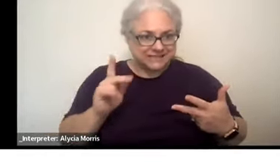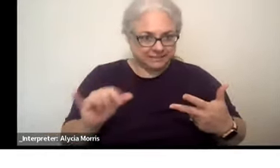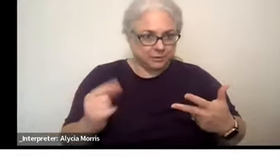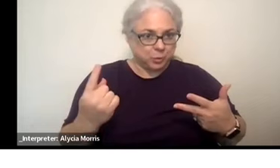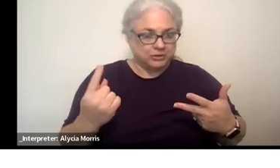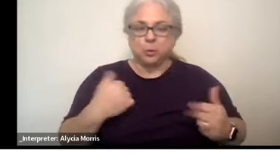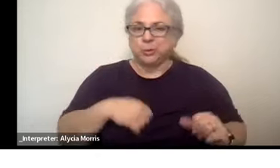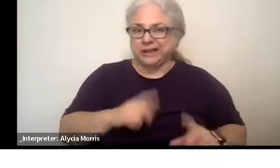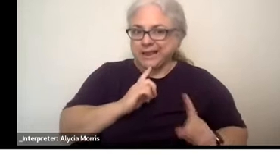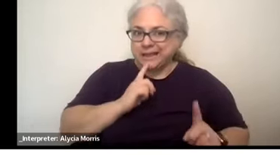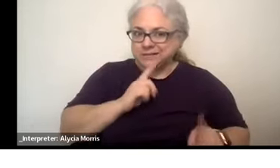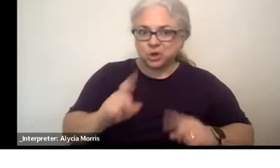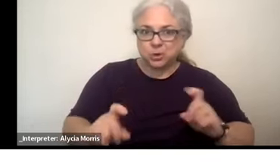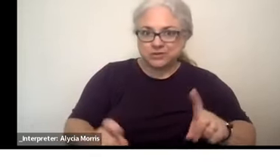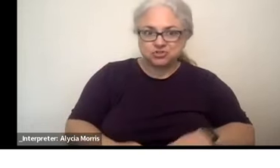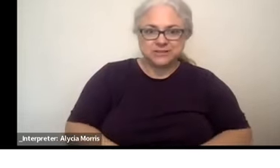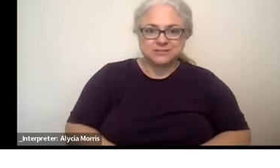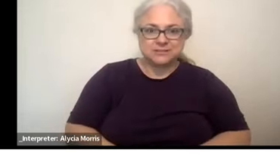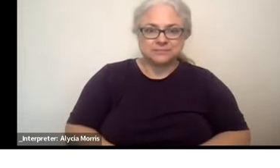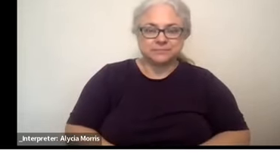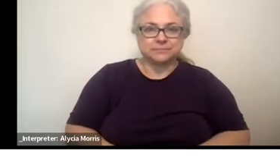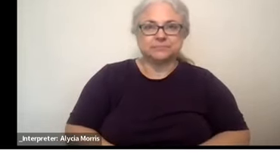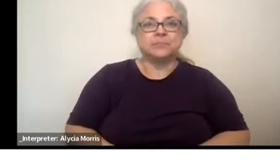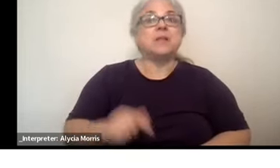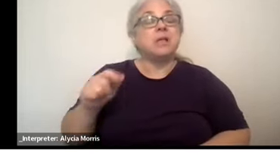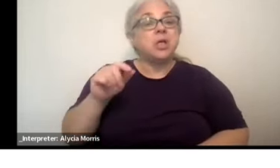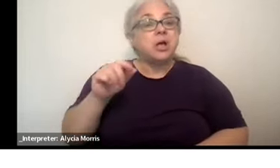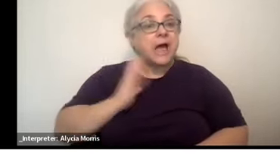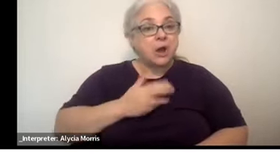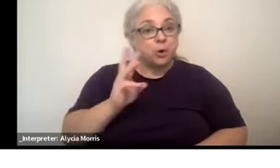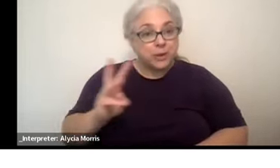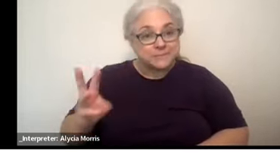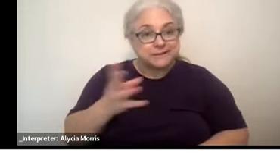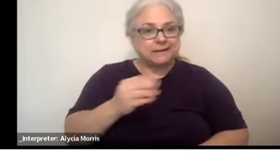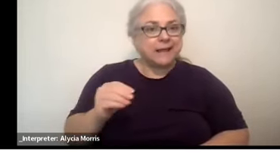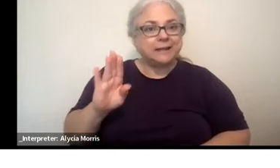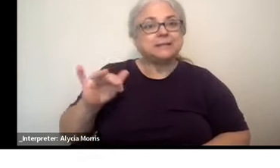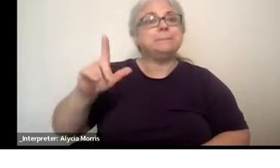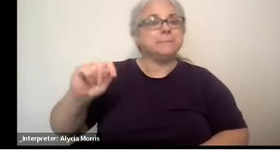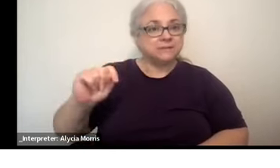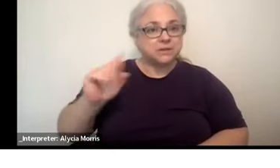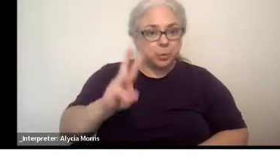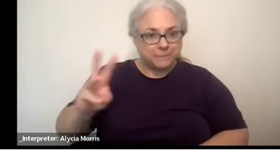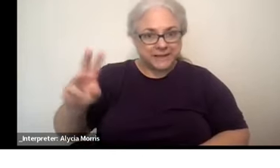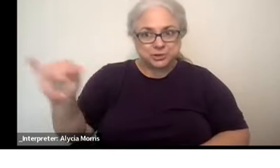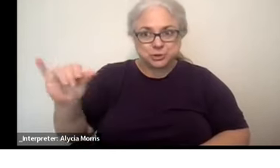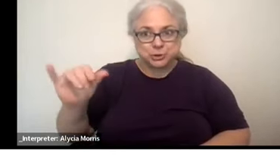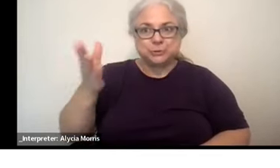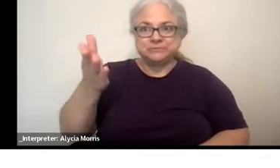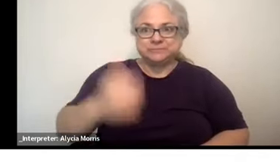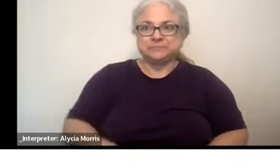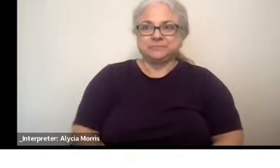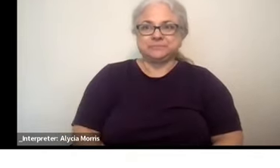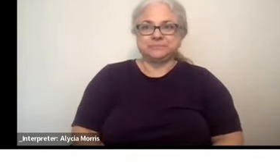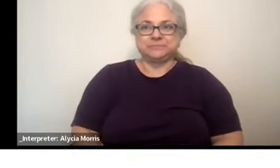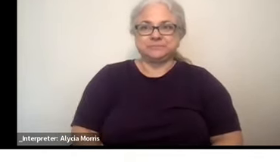always gather more information from the Pathways to Innovation website and the BILT Academy webpage. And if you're